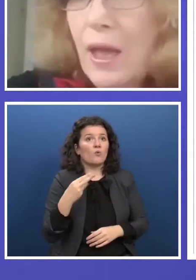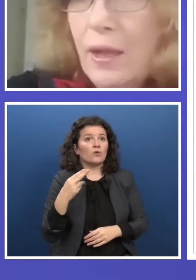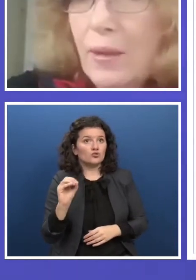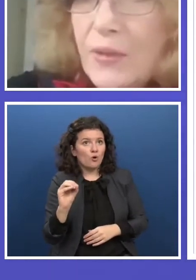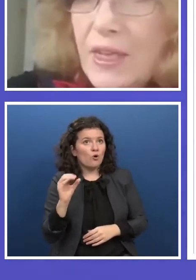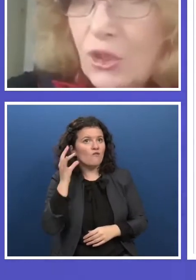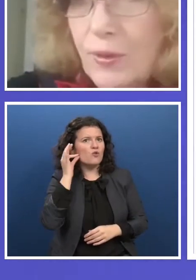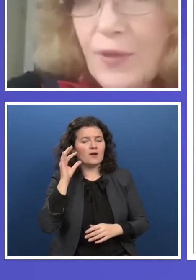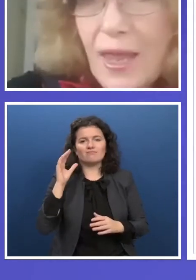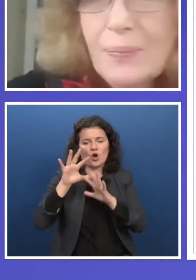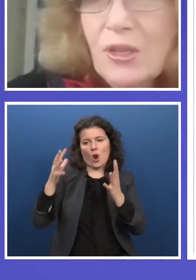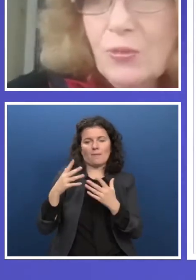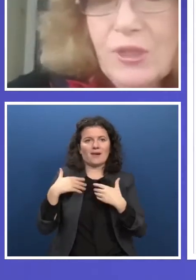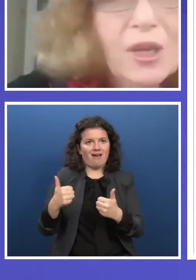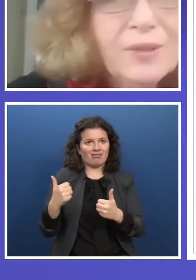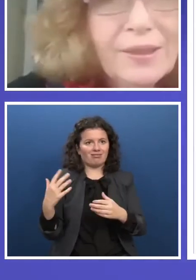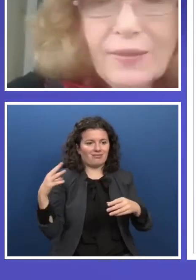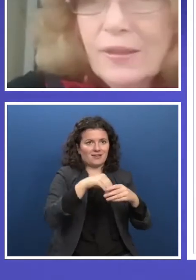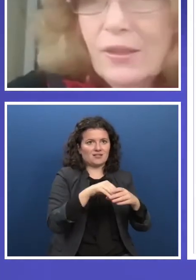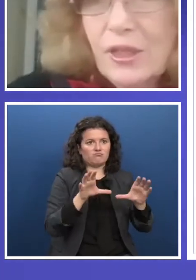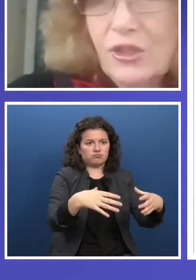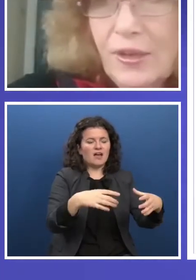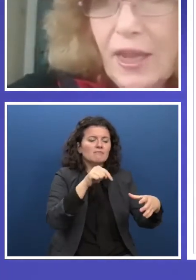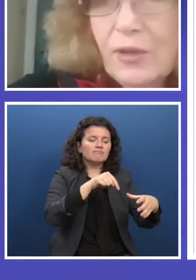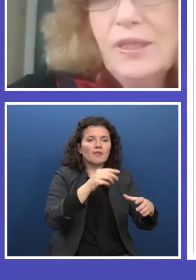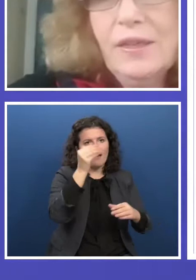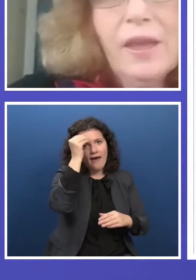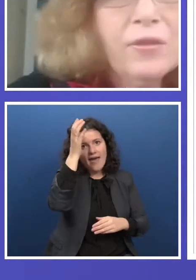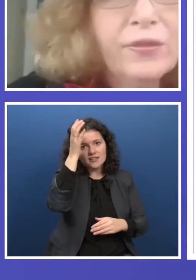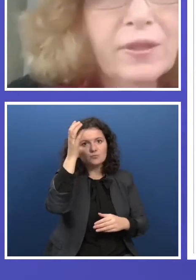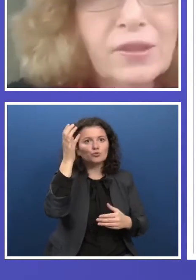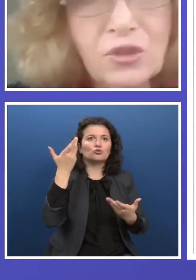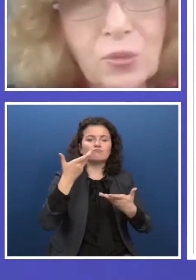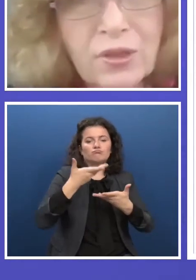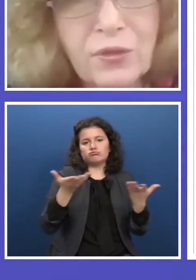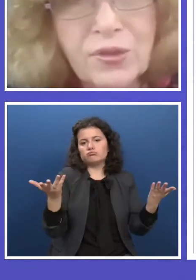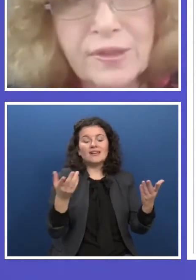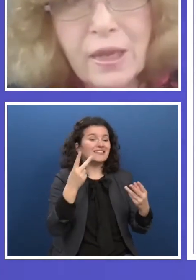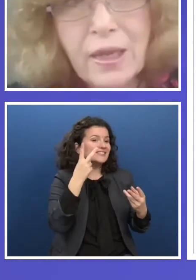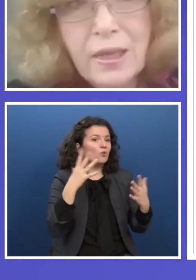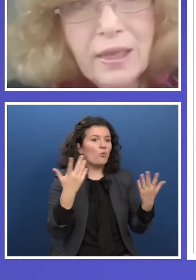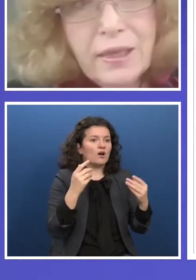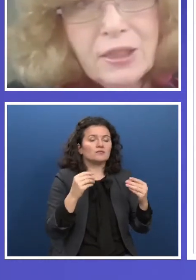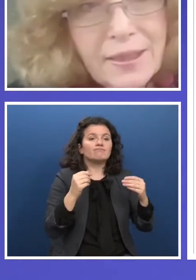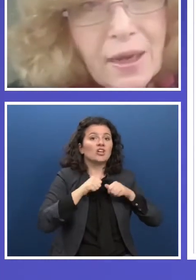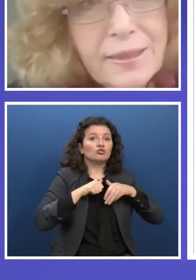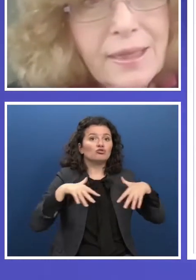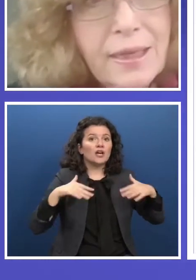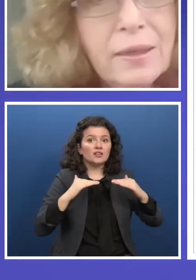Health. It's a group of experts which come together to look at gender equity in the health and social workforce.